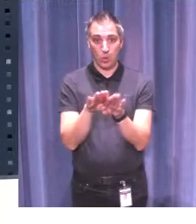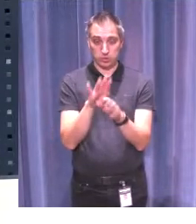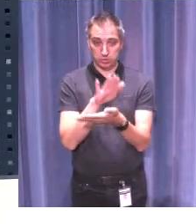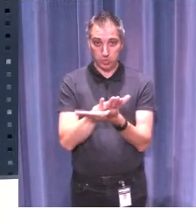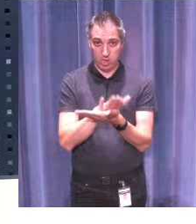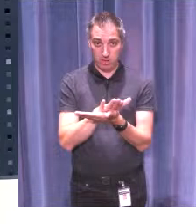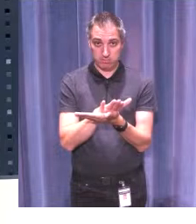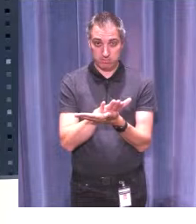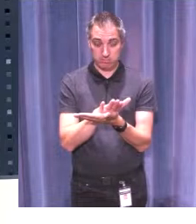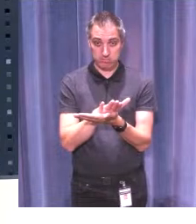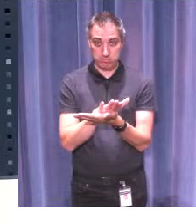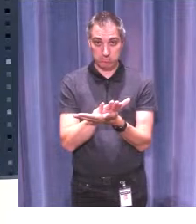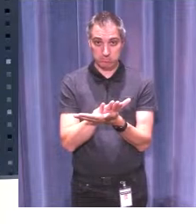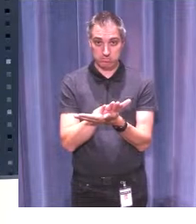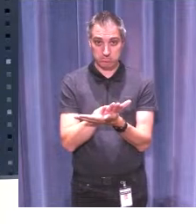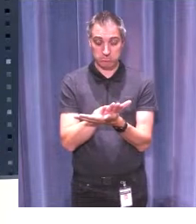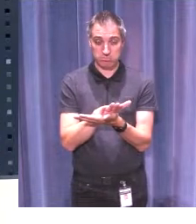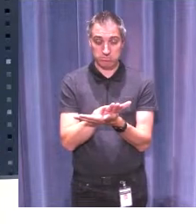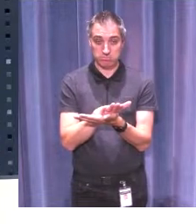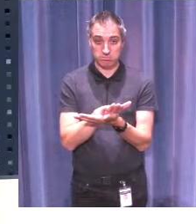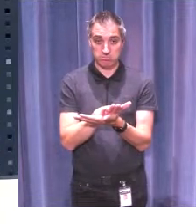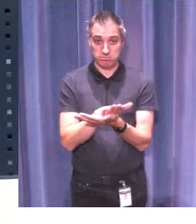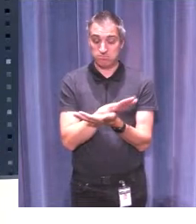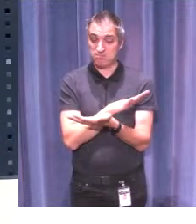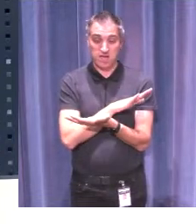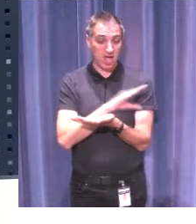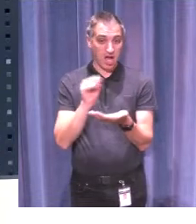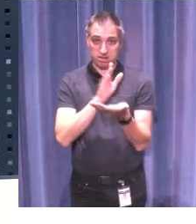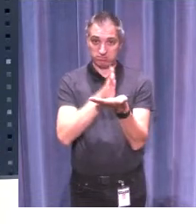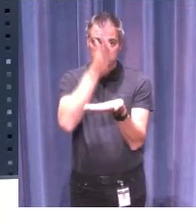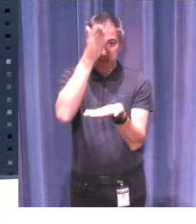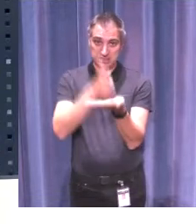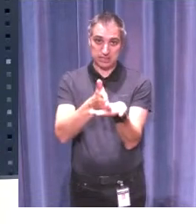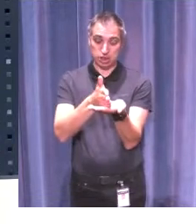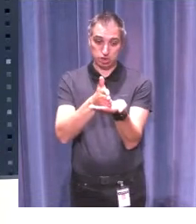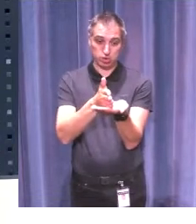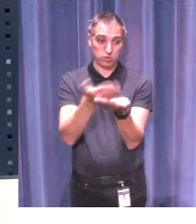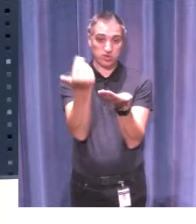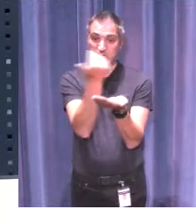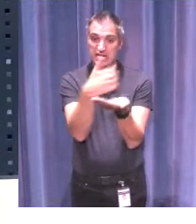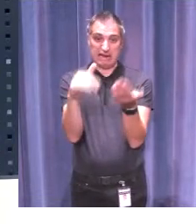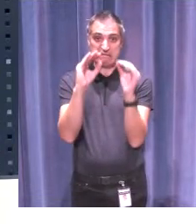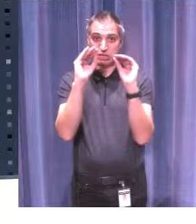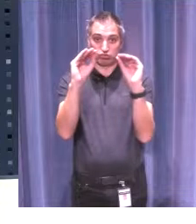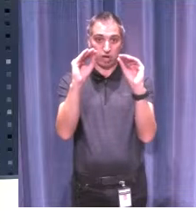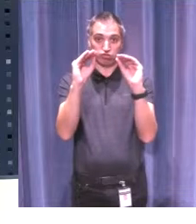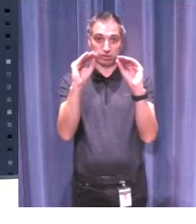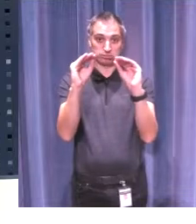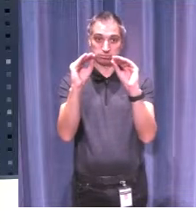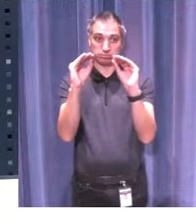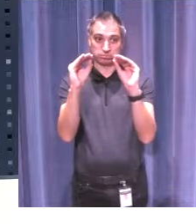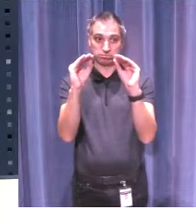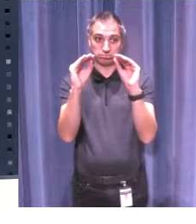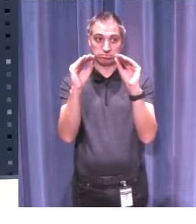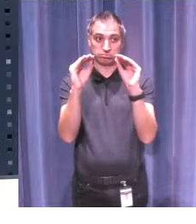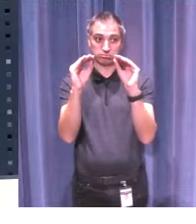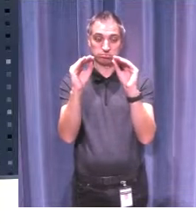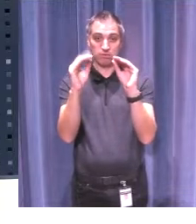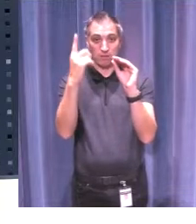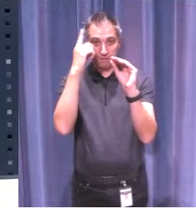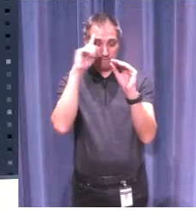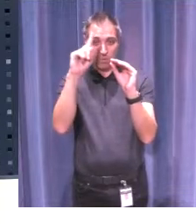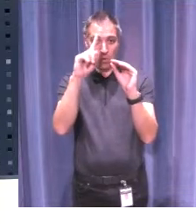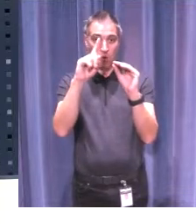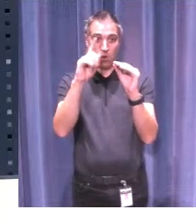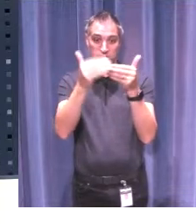school and discontinue any instruction for the duration of the winter